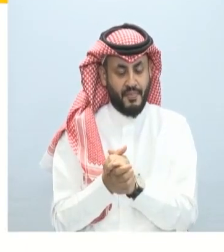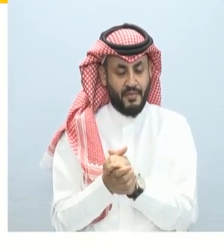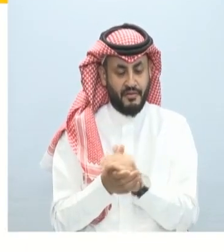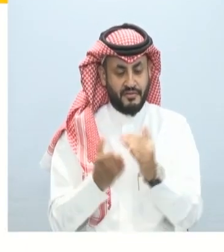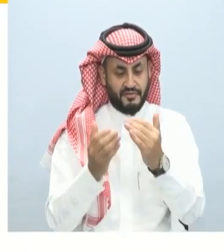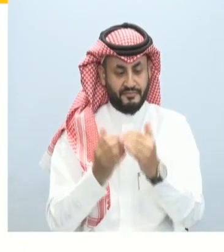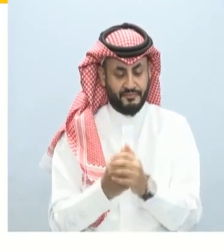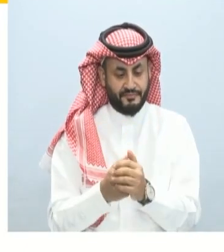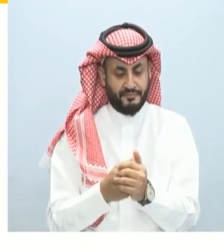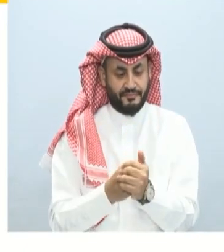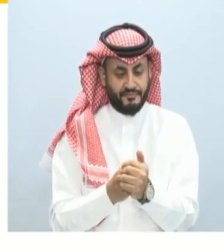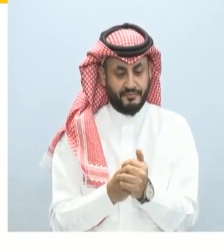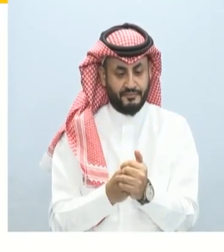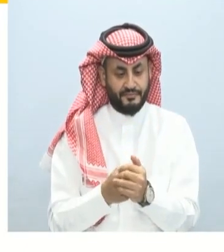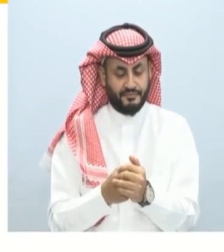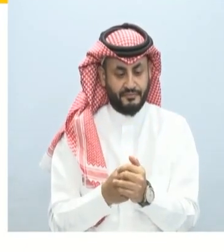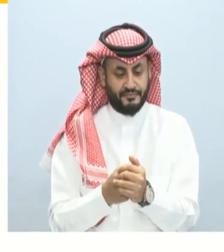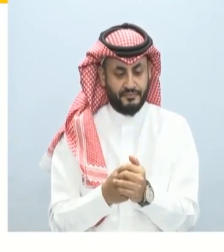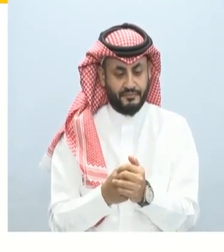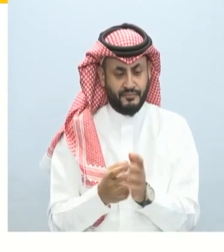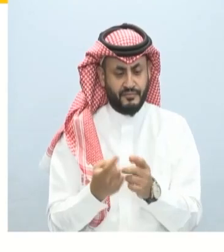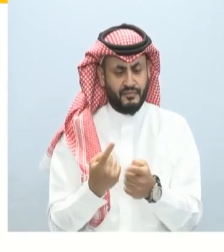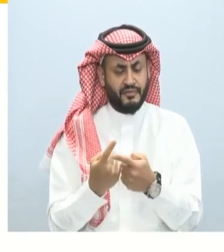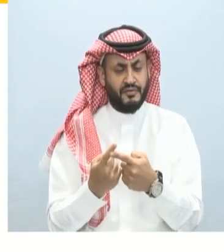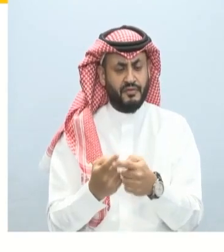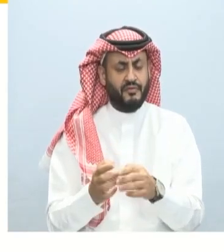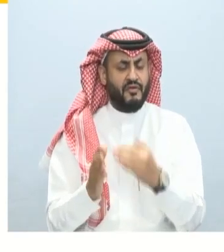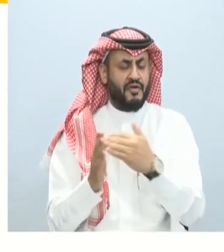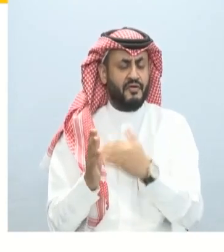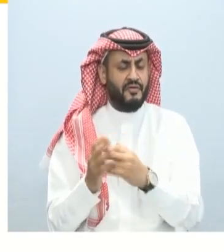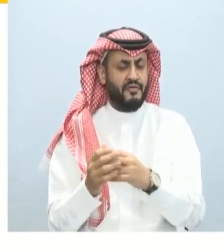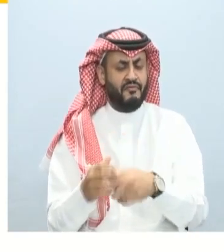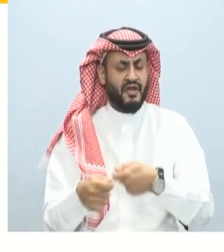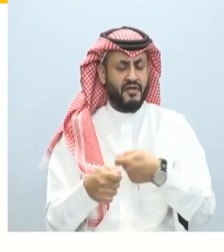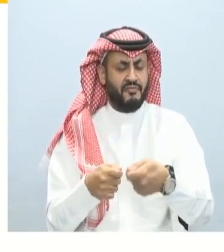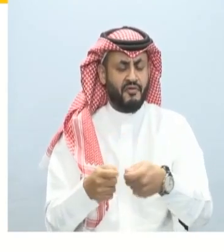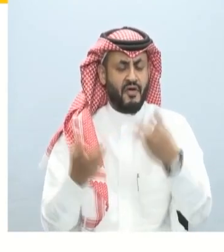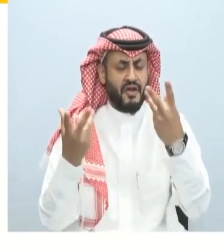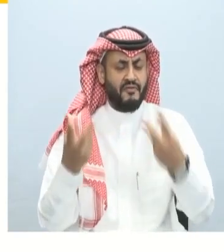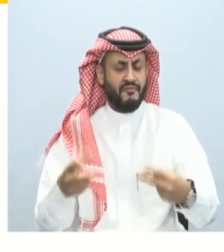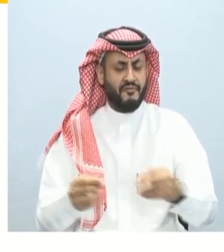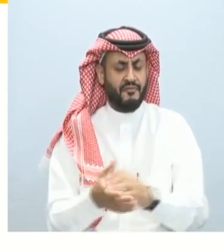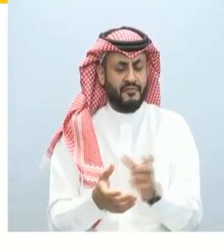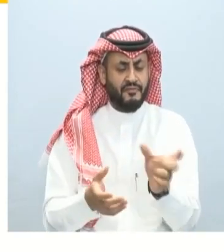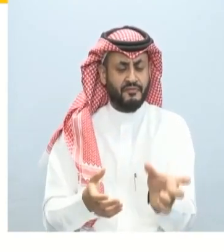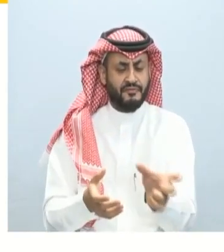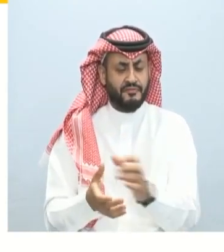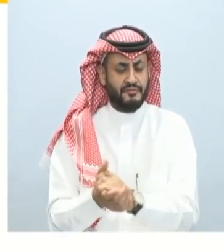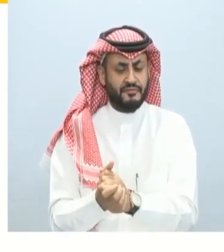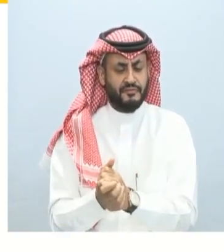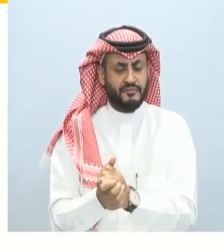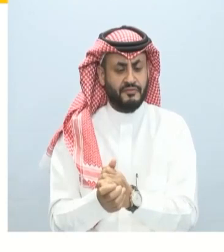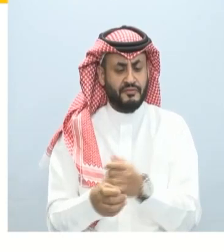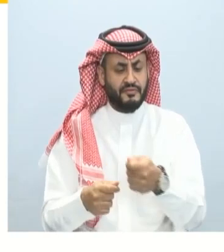Now the last one, one option would be to spend the money on vacation or in a vacation, blank would be to put it in